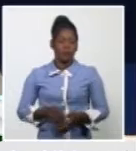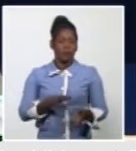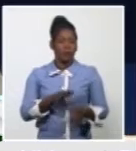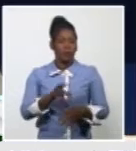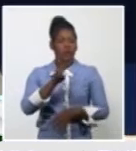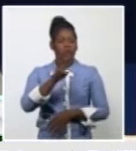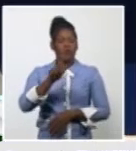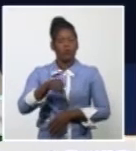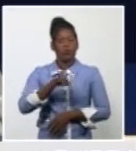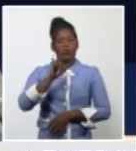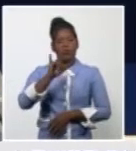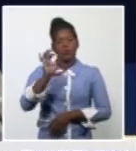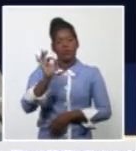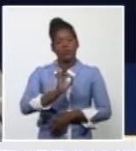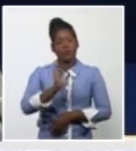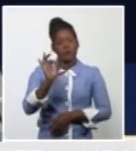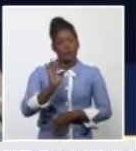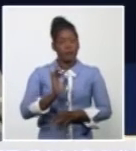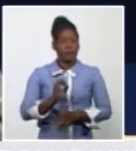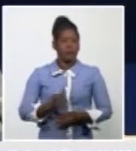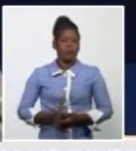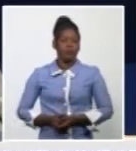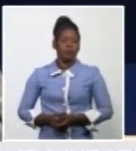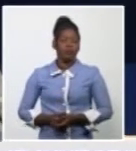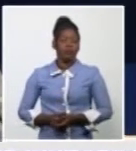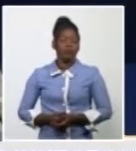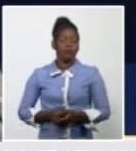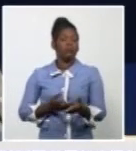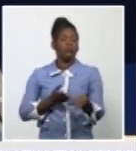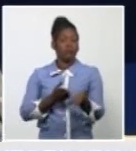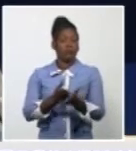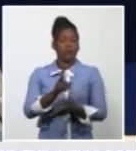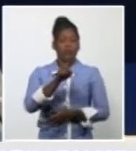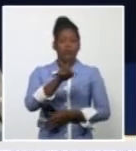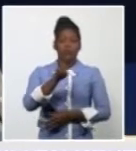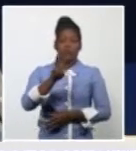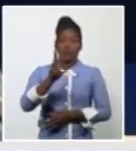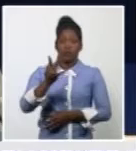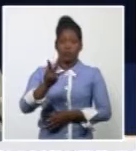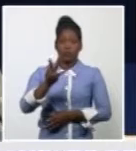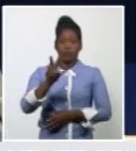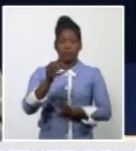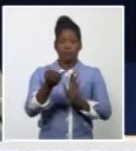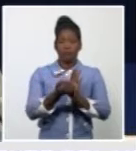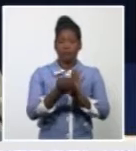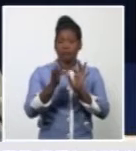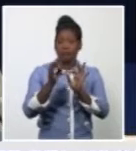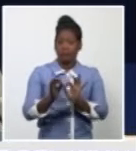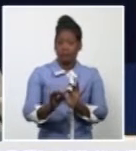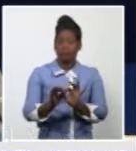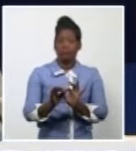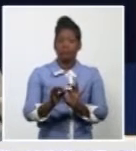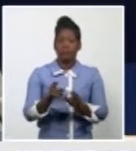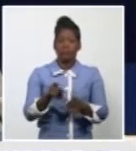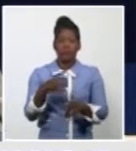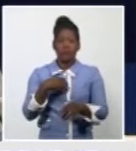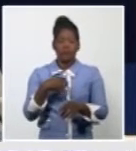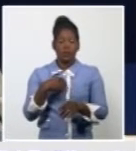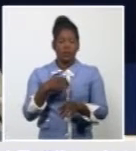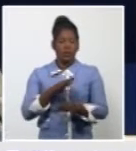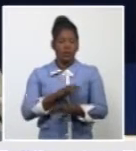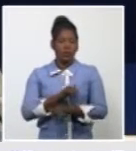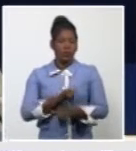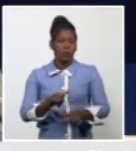it has not been possible to detect the source of the infection, which is 3.9%. The figure